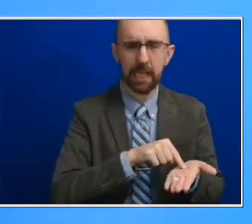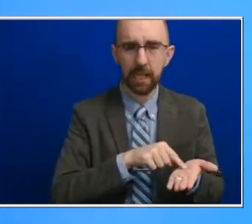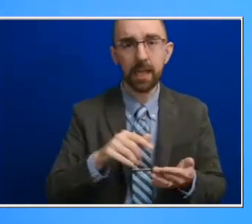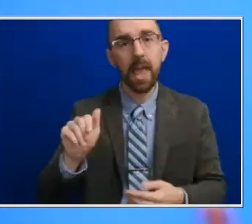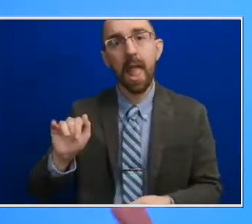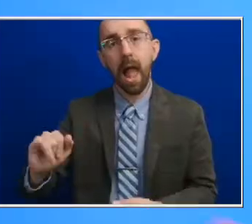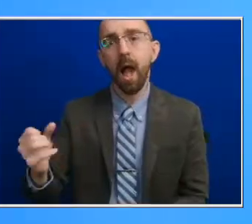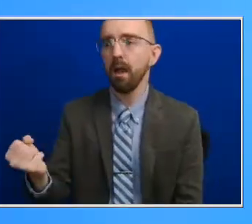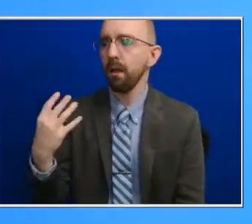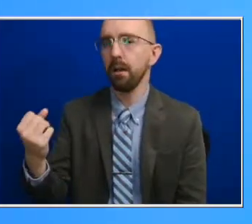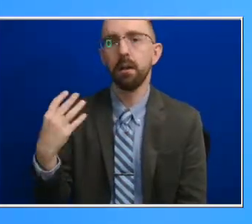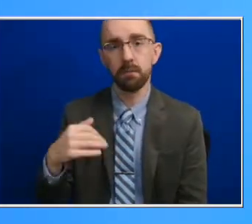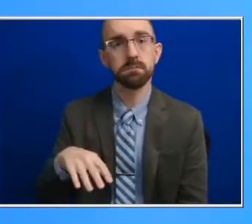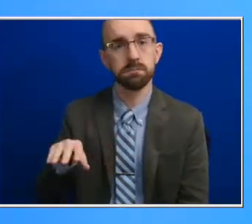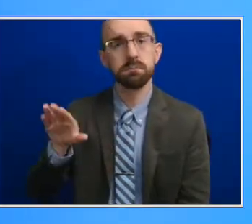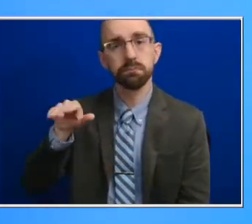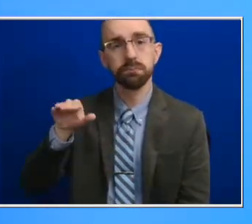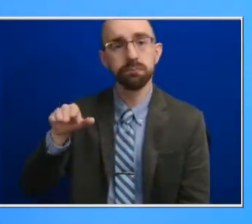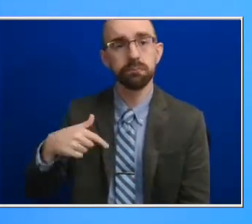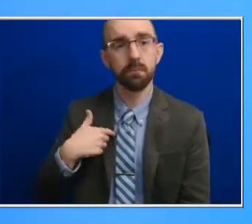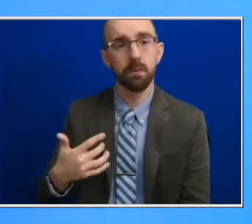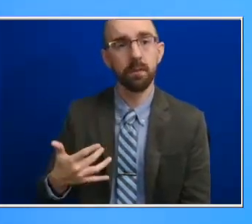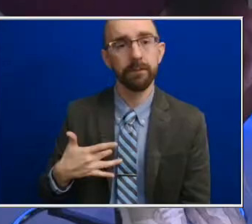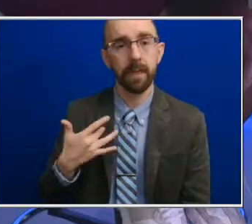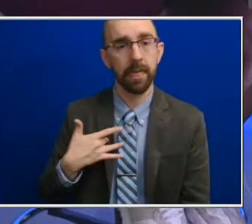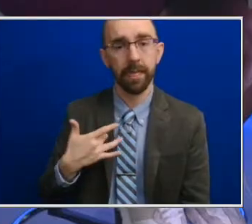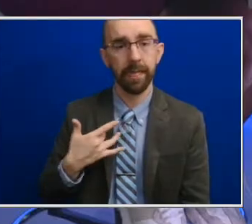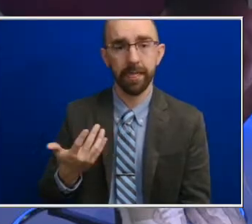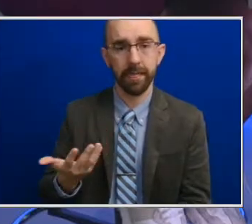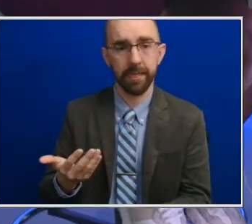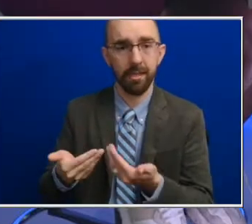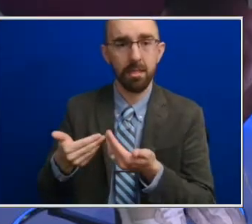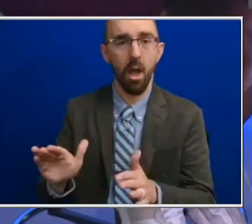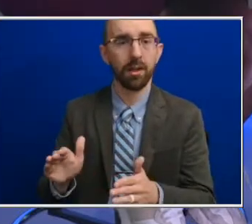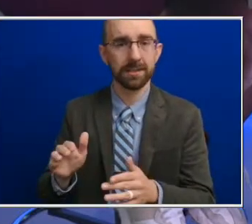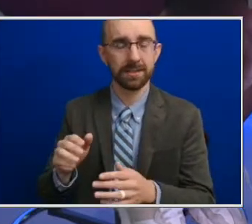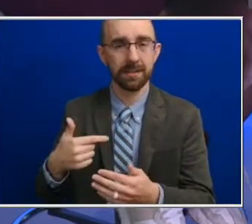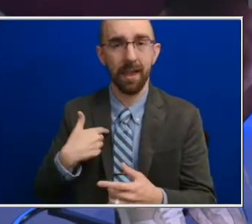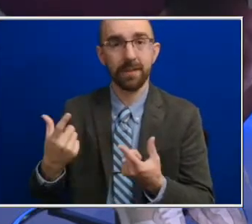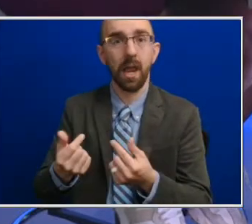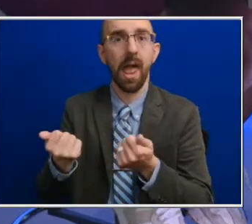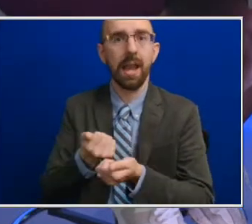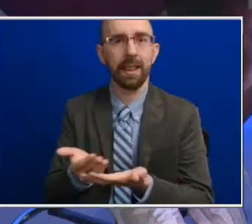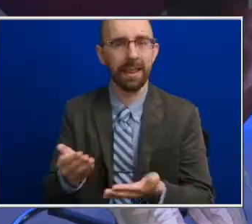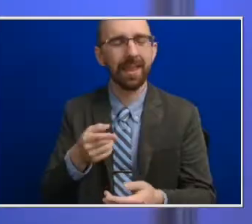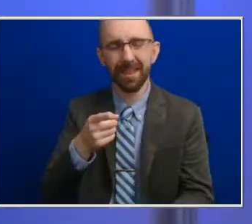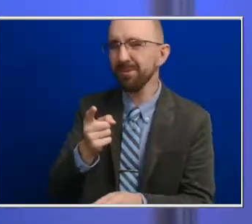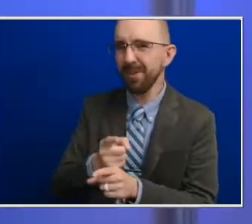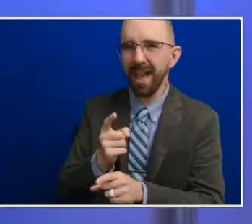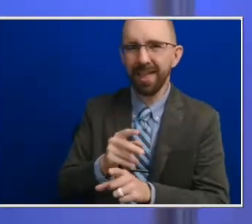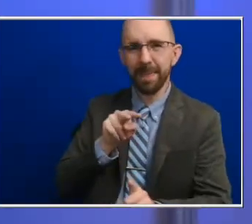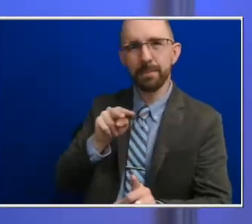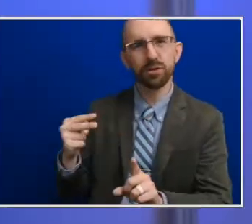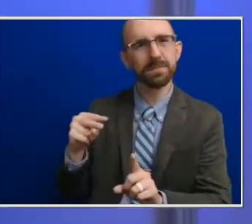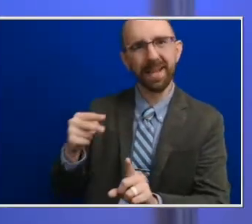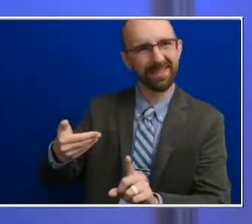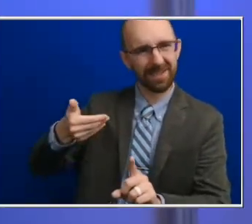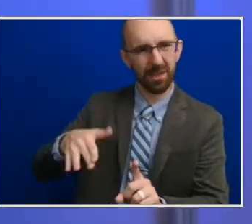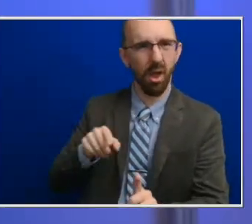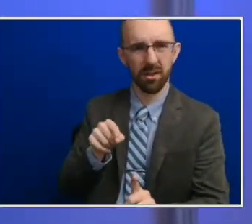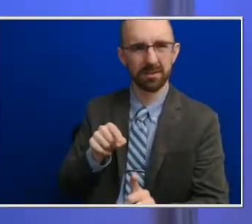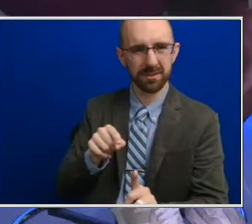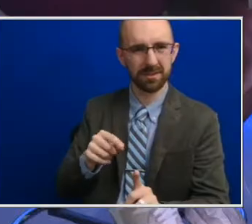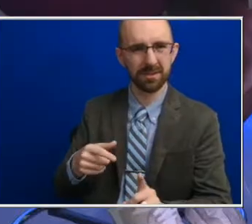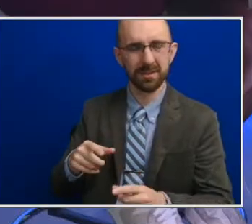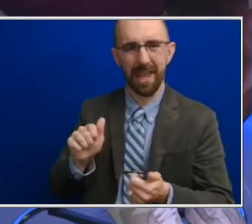to go with this, and then you feel you've completed it when in fact you haven't actually done the therapy. It doesn't induce the level of insight we would want you to be able to induce on yourself. And could